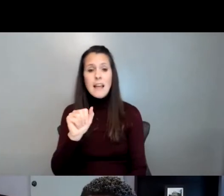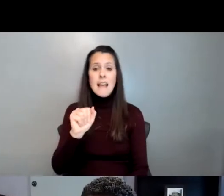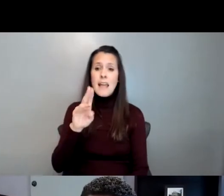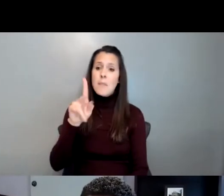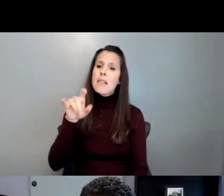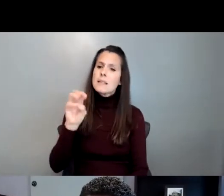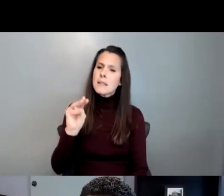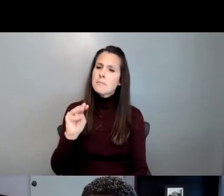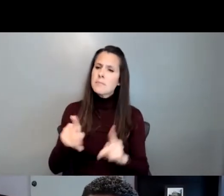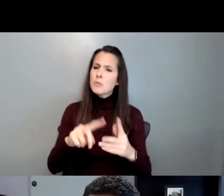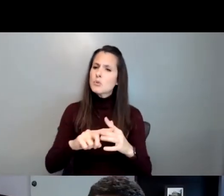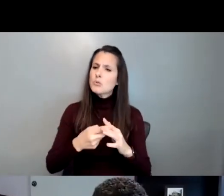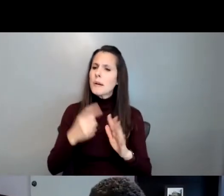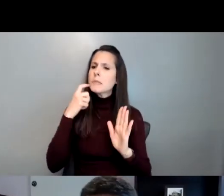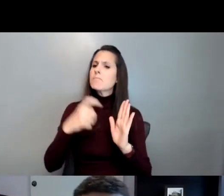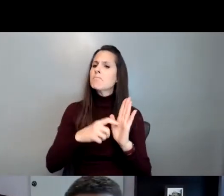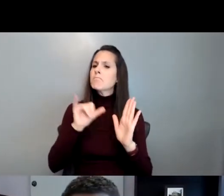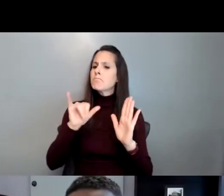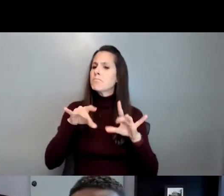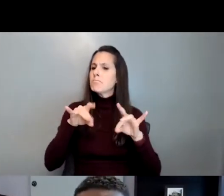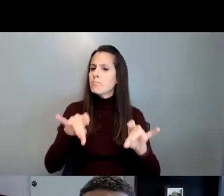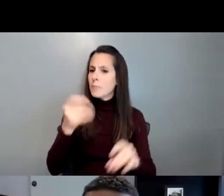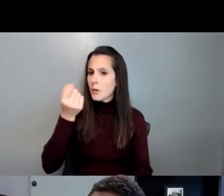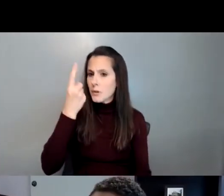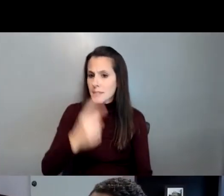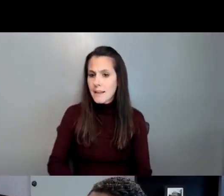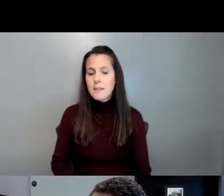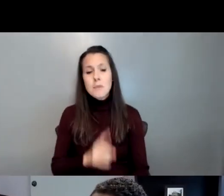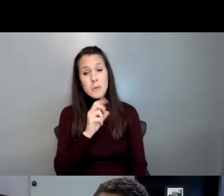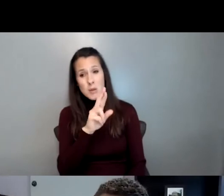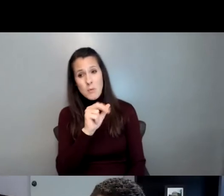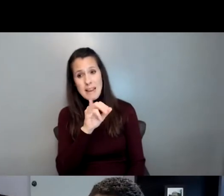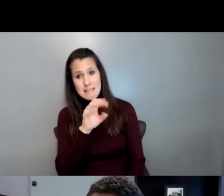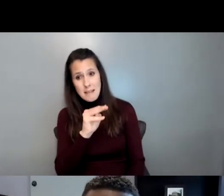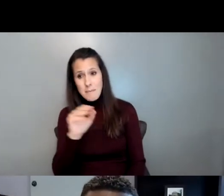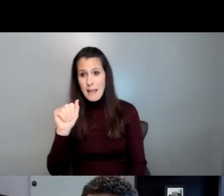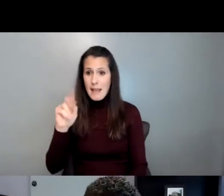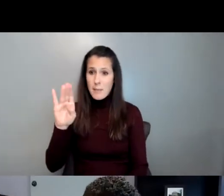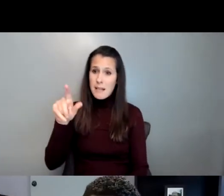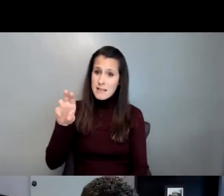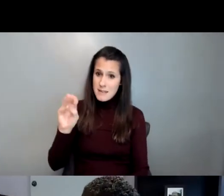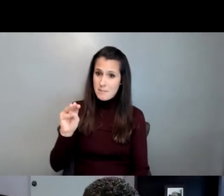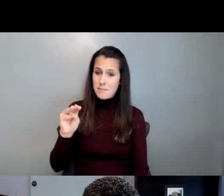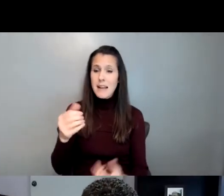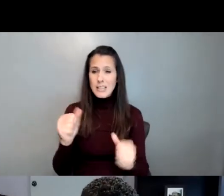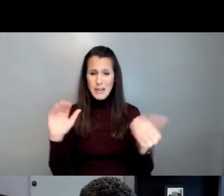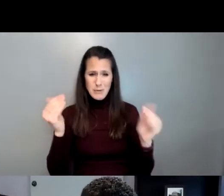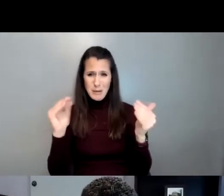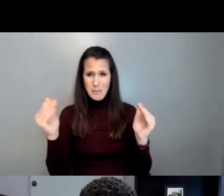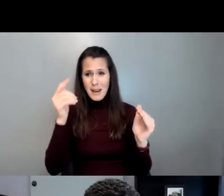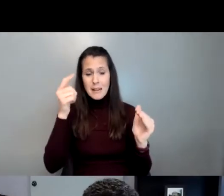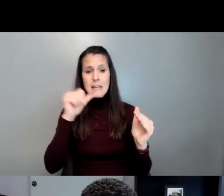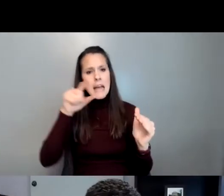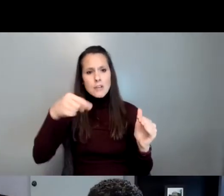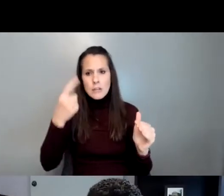better. I always juxtapose racism and ableism to try to explain it to people, not just because I experienced both as